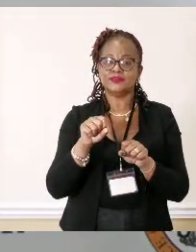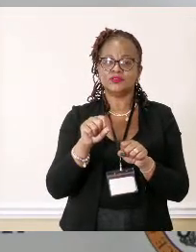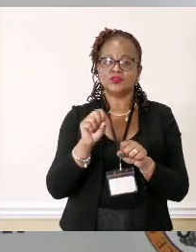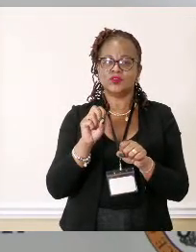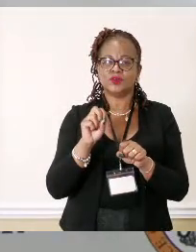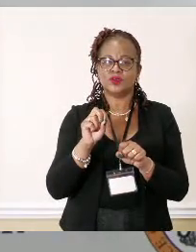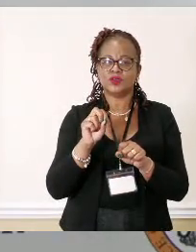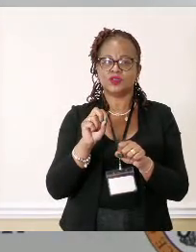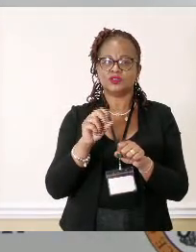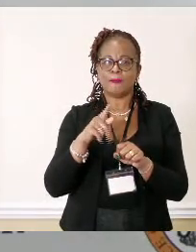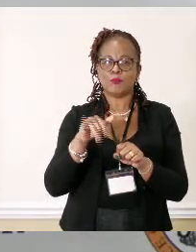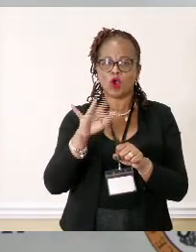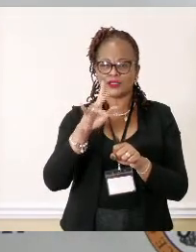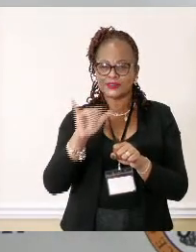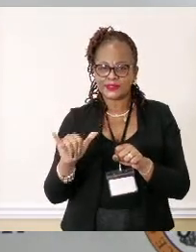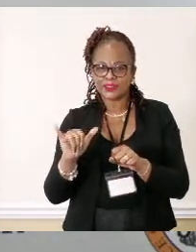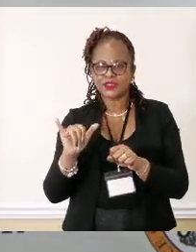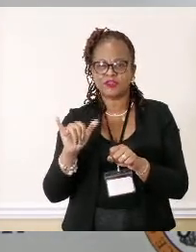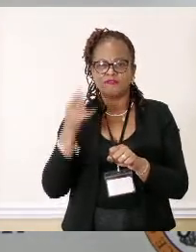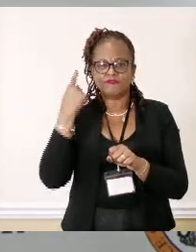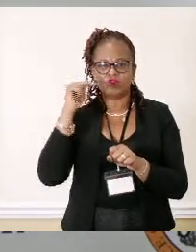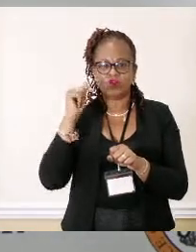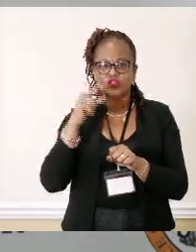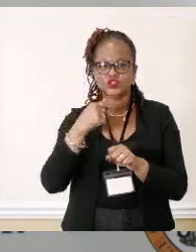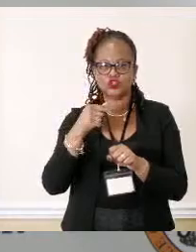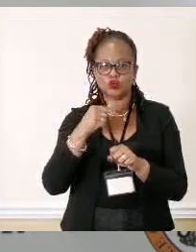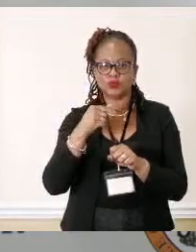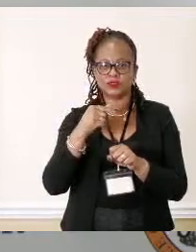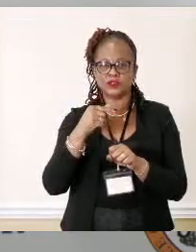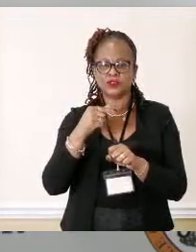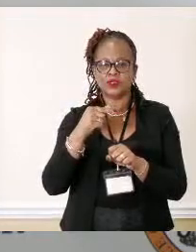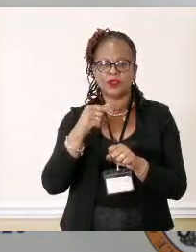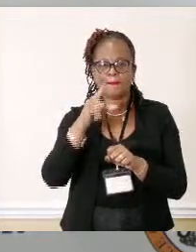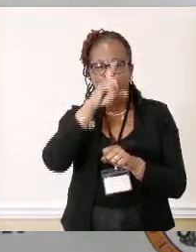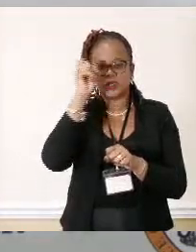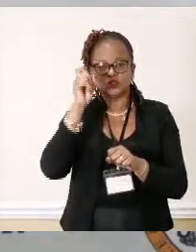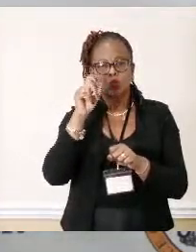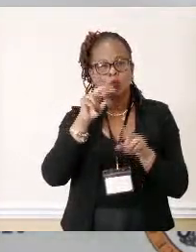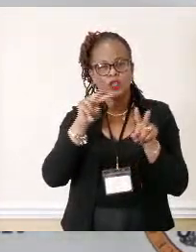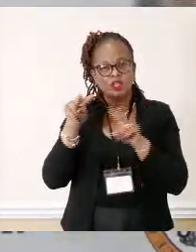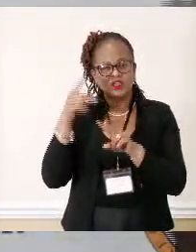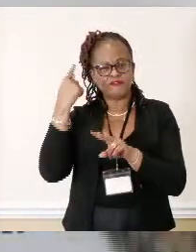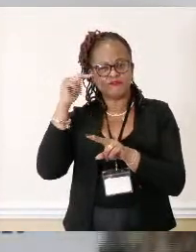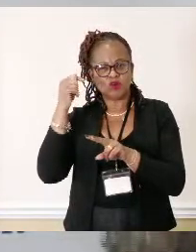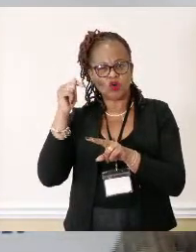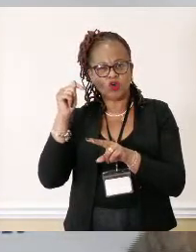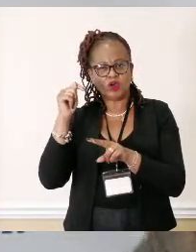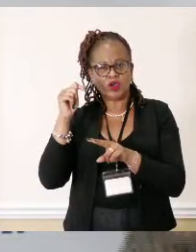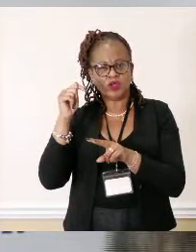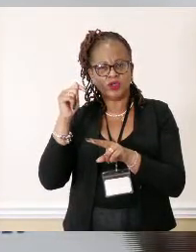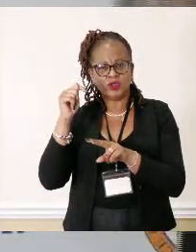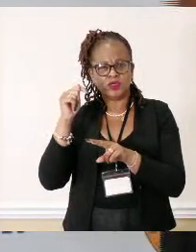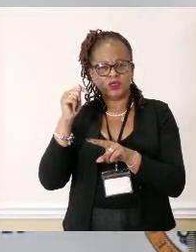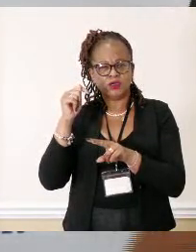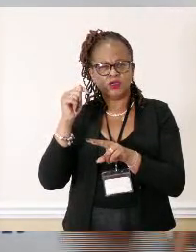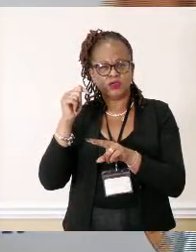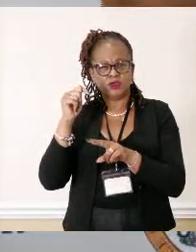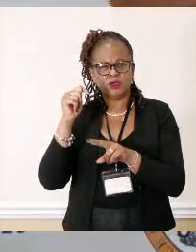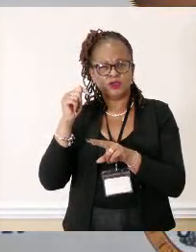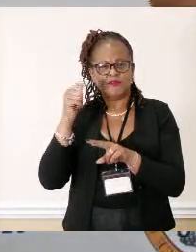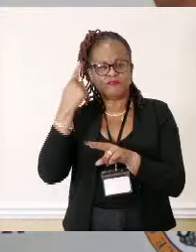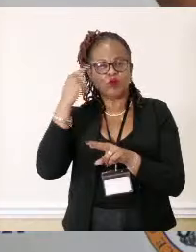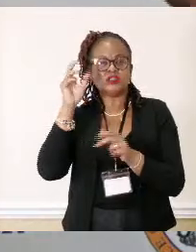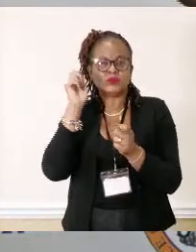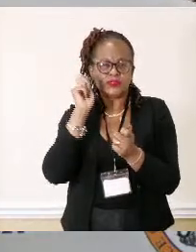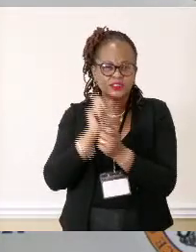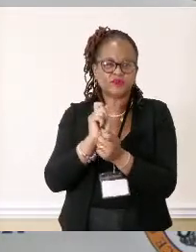a proxy for genomic sequencing, because what we're looking for using this PCR approach is for a